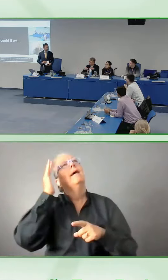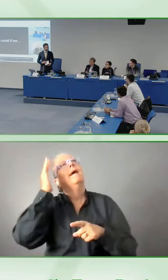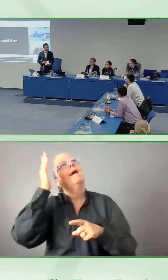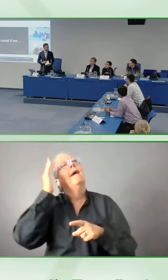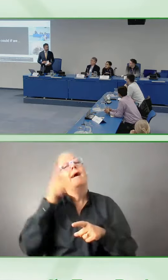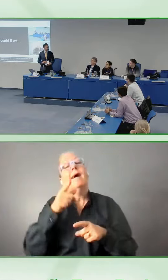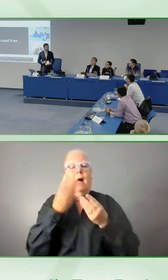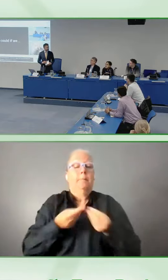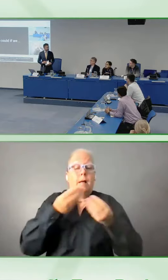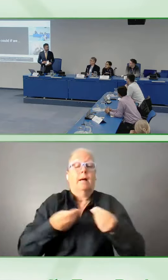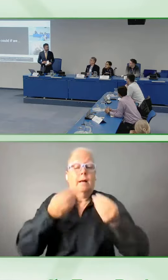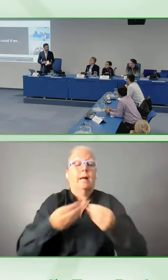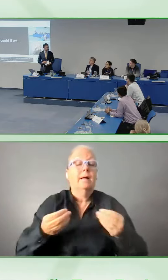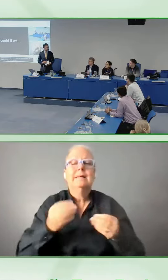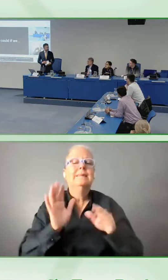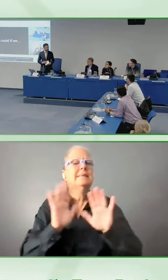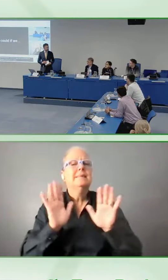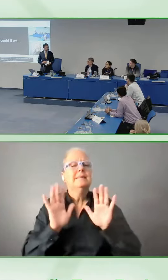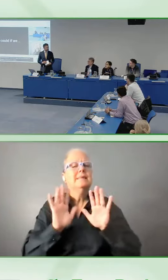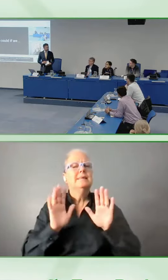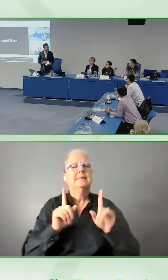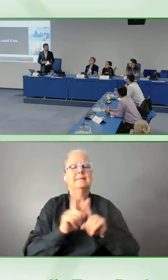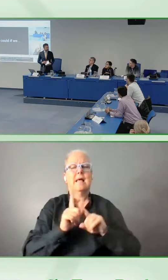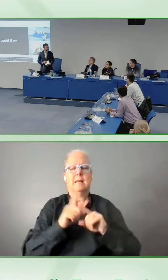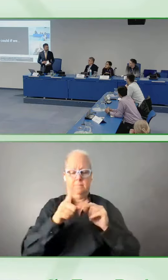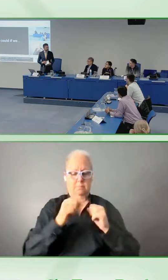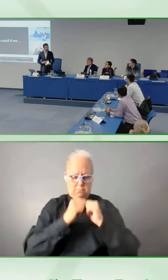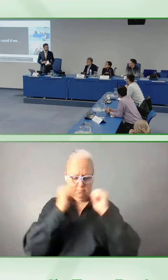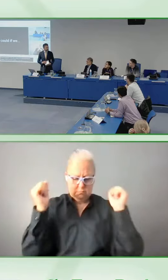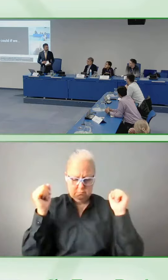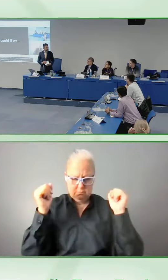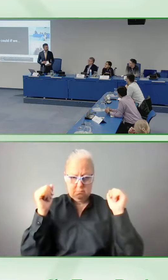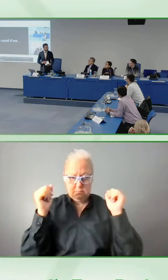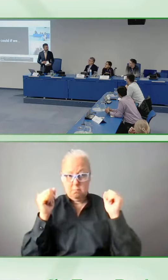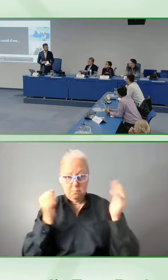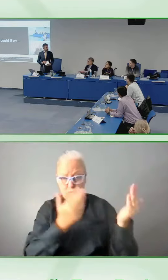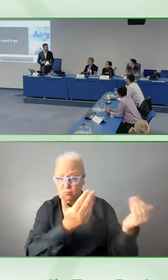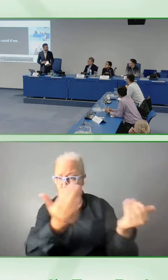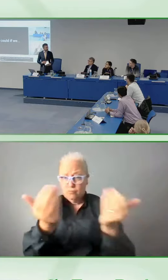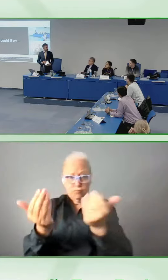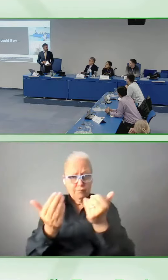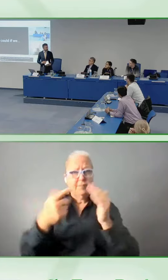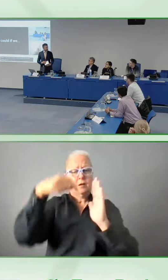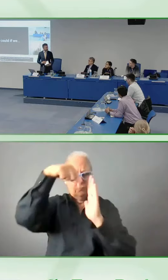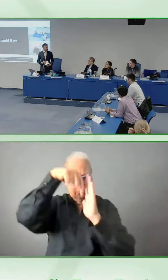but have a deep dive with the people and understanding their